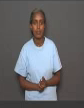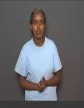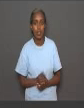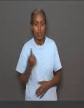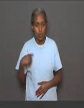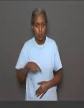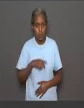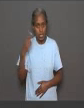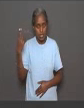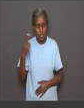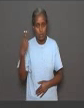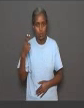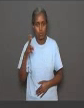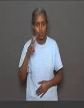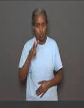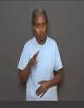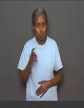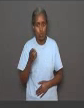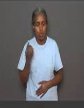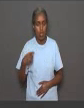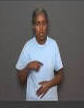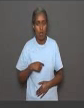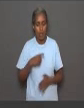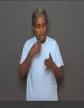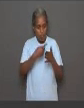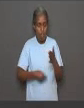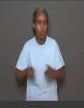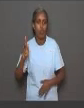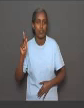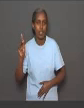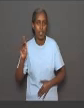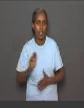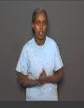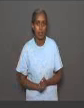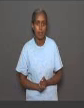We will use 2 for our value of k.